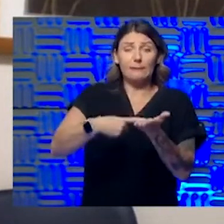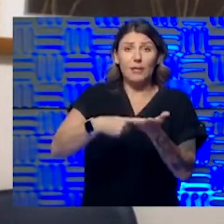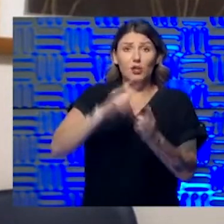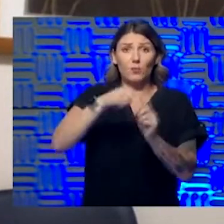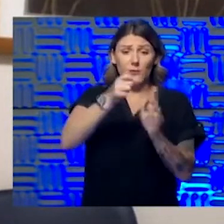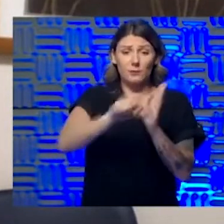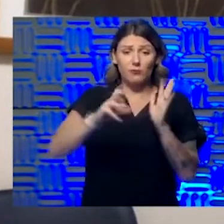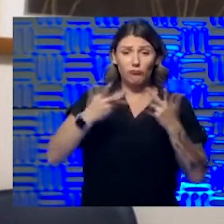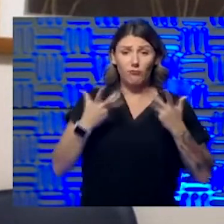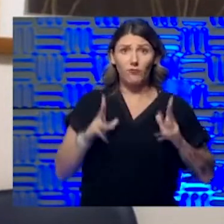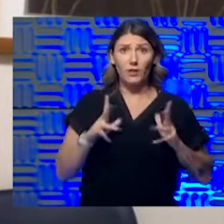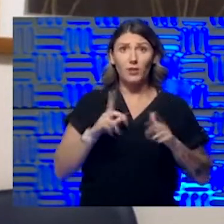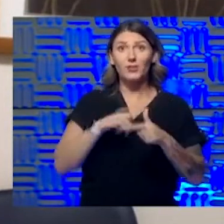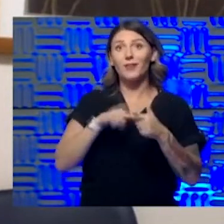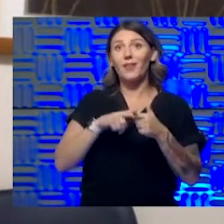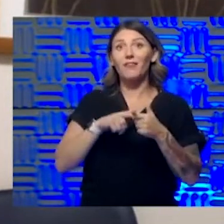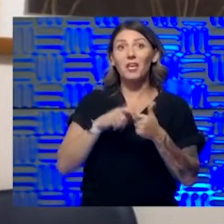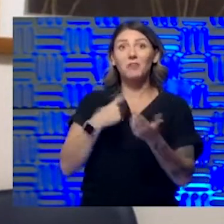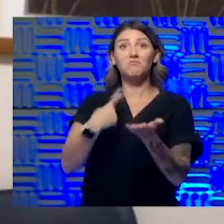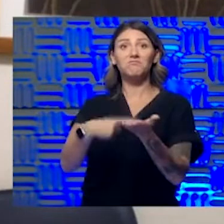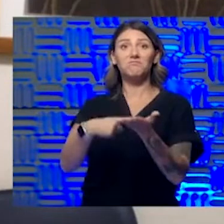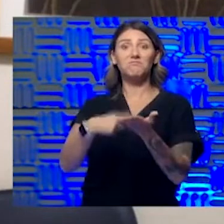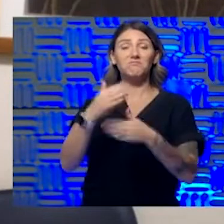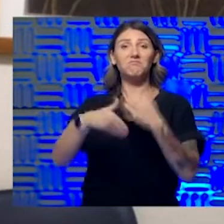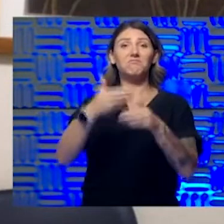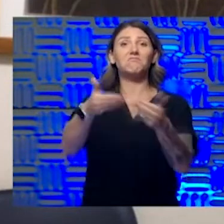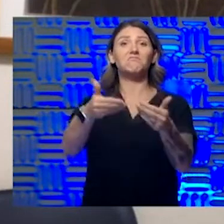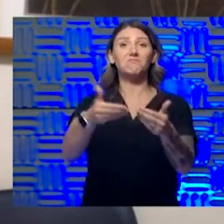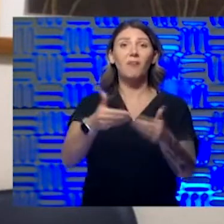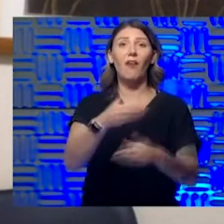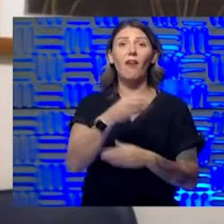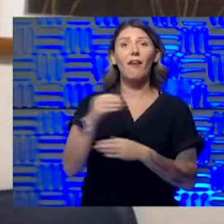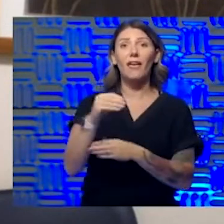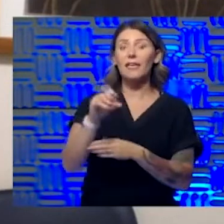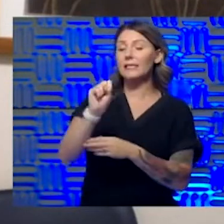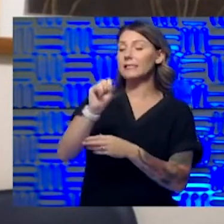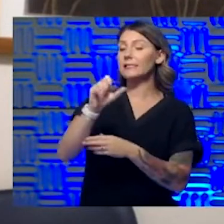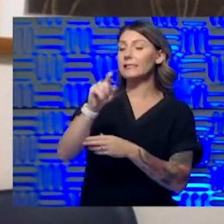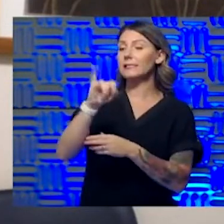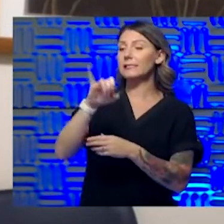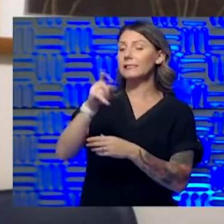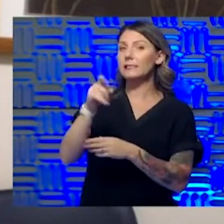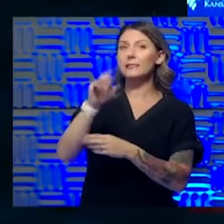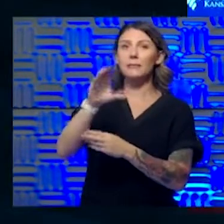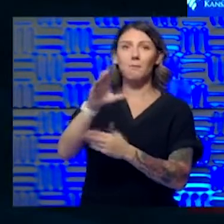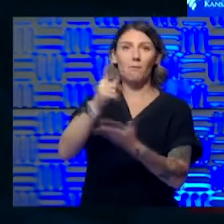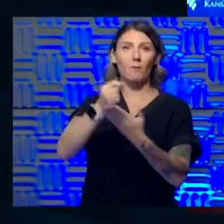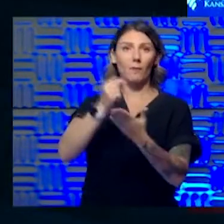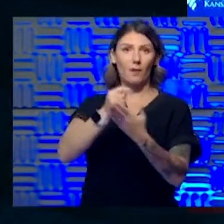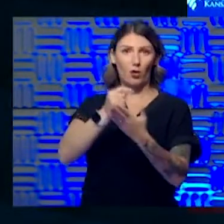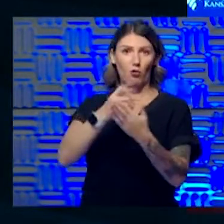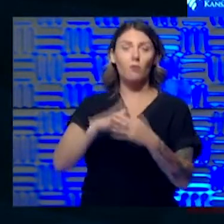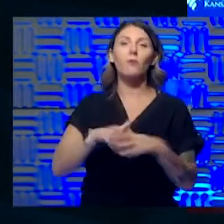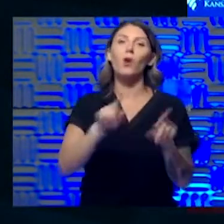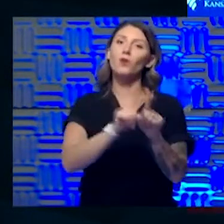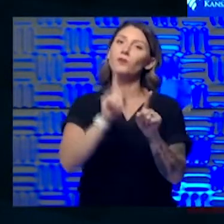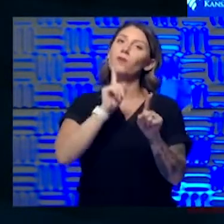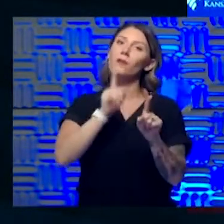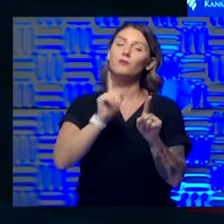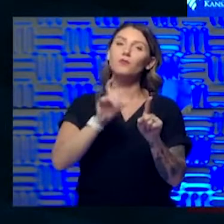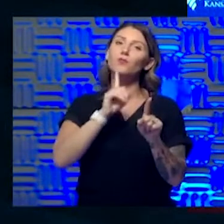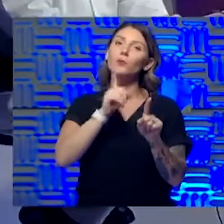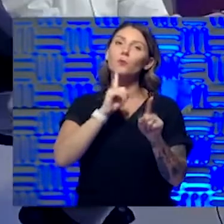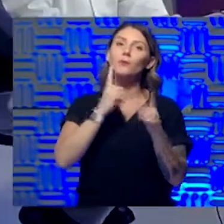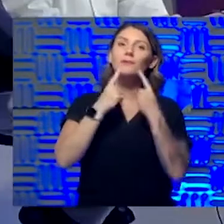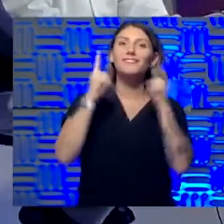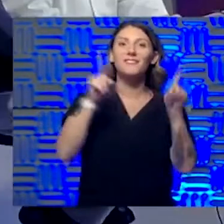with the next steps of systemic therapy treatment, and that has been highly successful as well. Good. So I